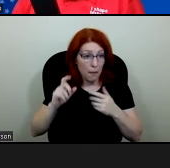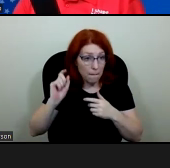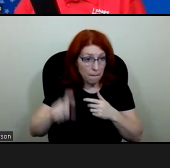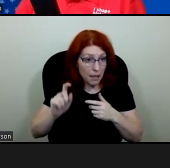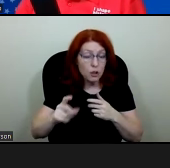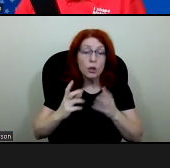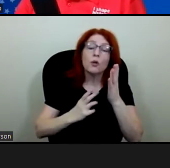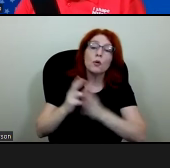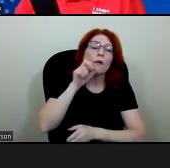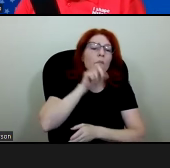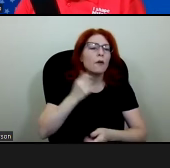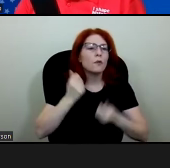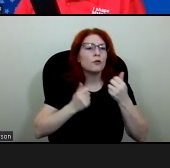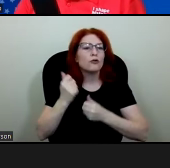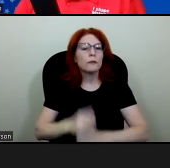false?